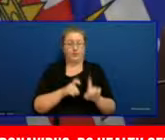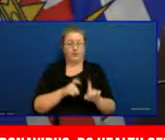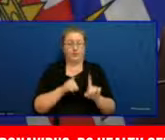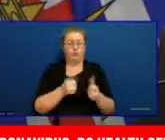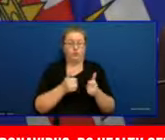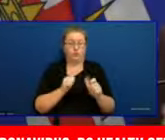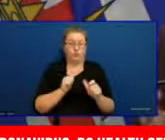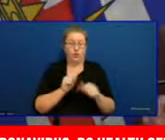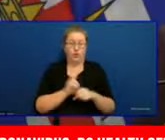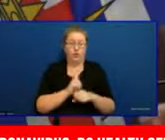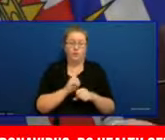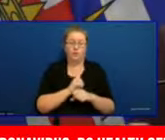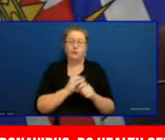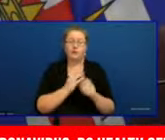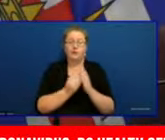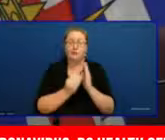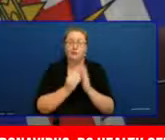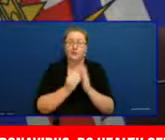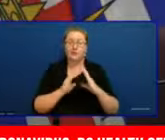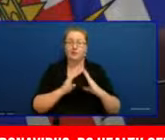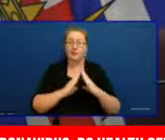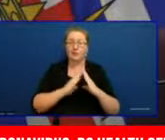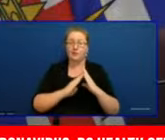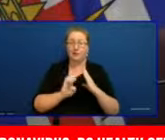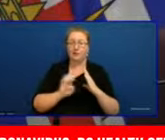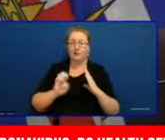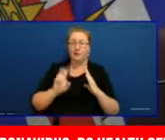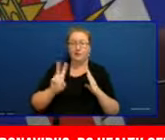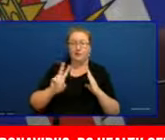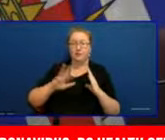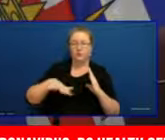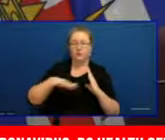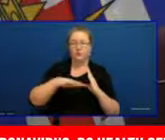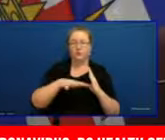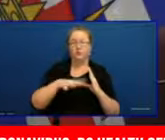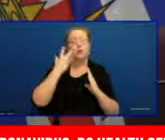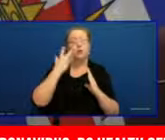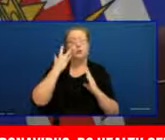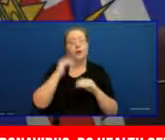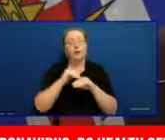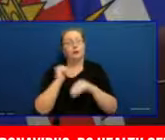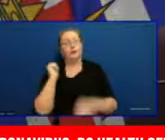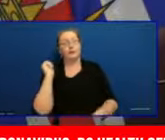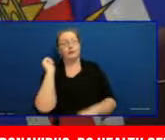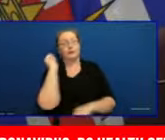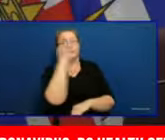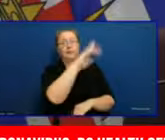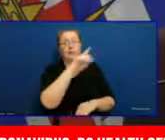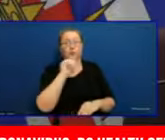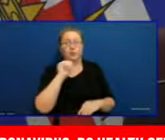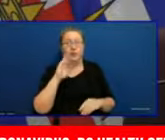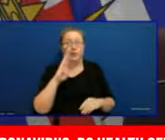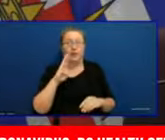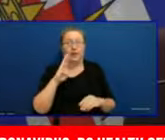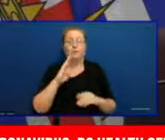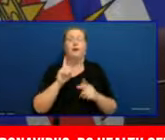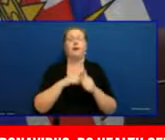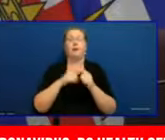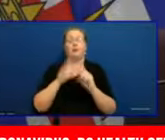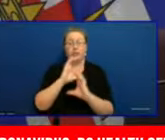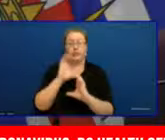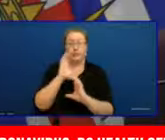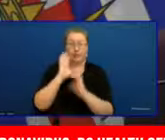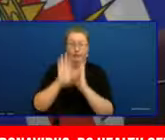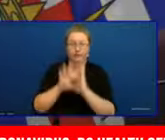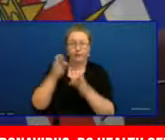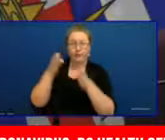the tests. We were using them in some areas in the downtown east side because we know that sending a test to the lab and finding a person a